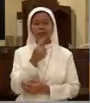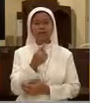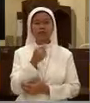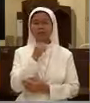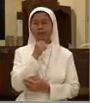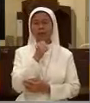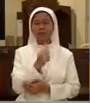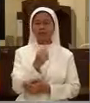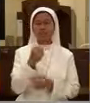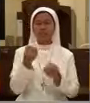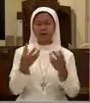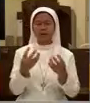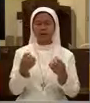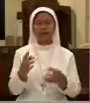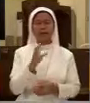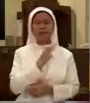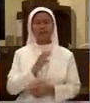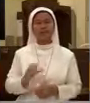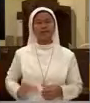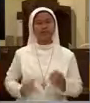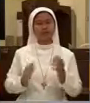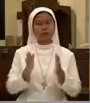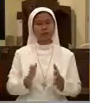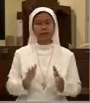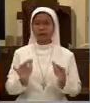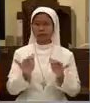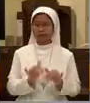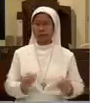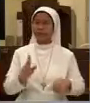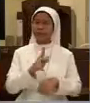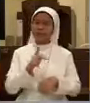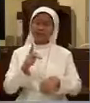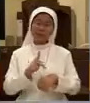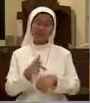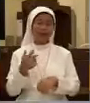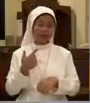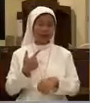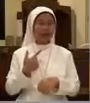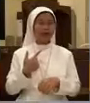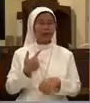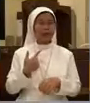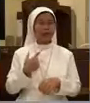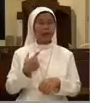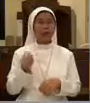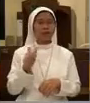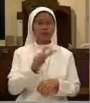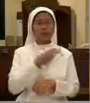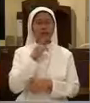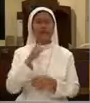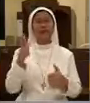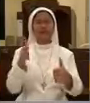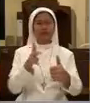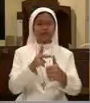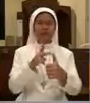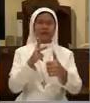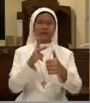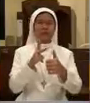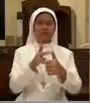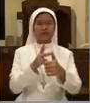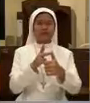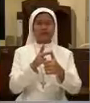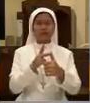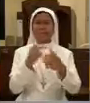predominantly Christian, like the Philippines. No, we are the third